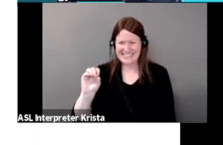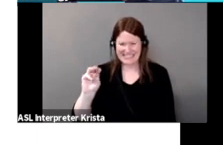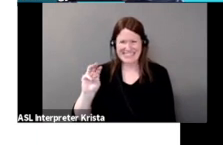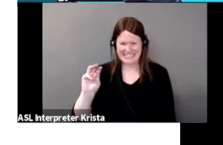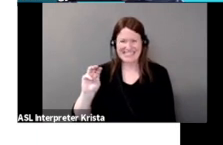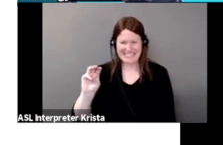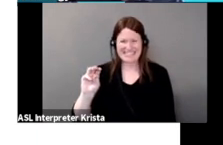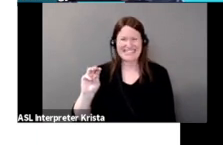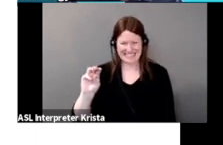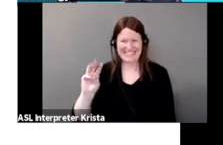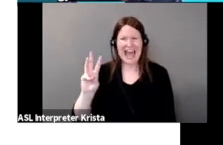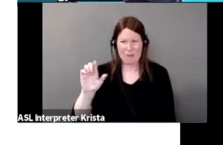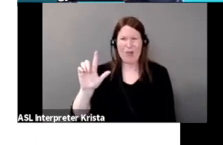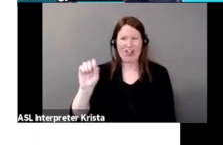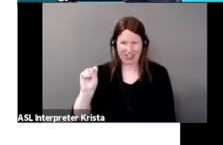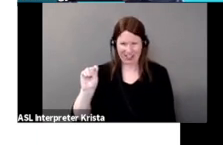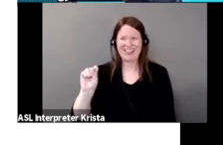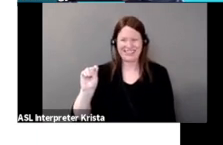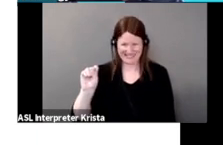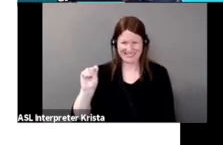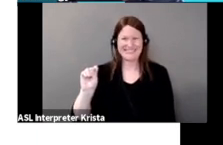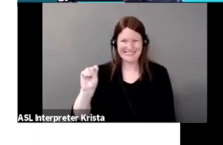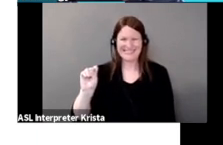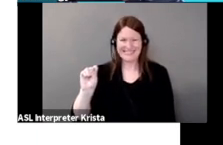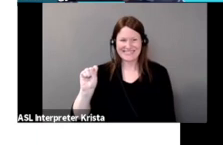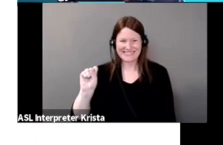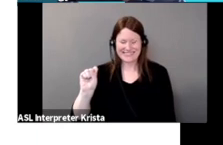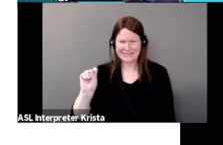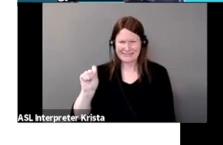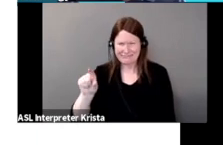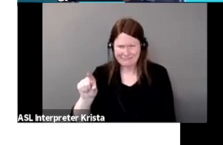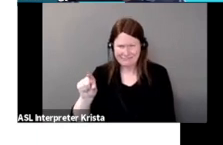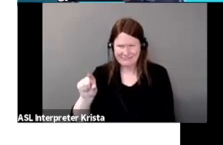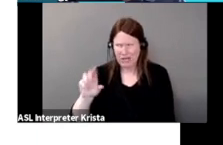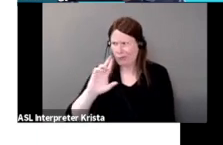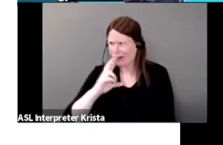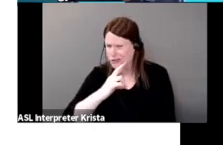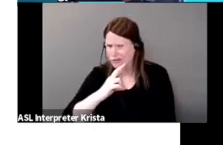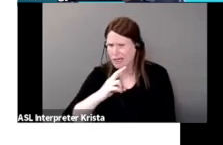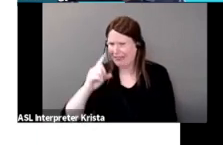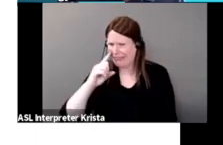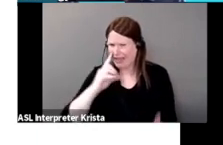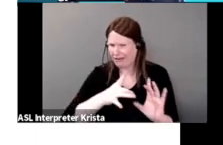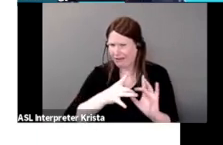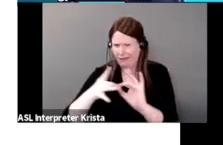similar enough that people might think that you are actually associated with